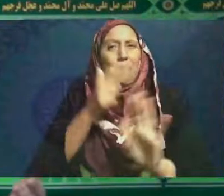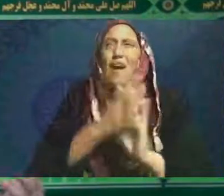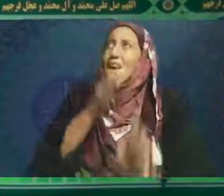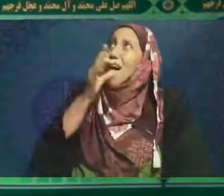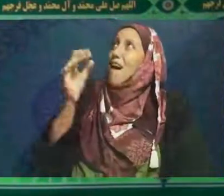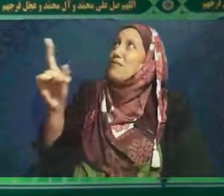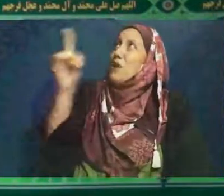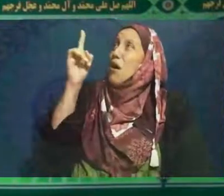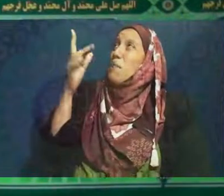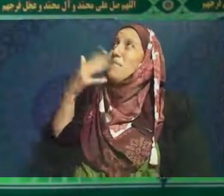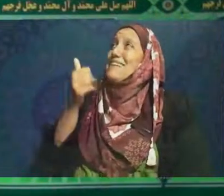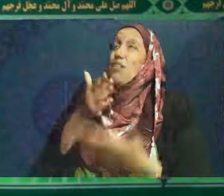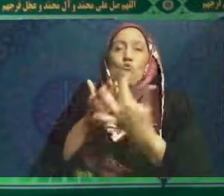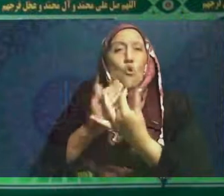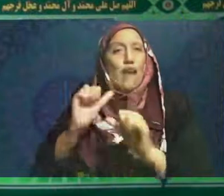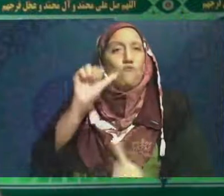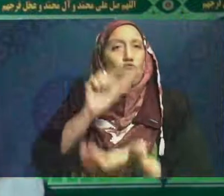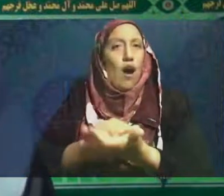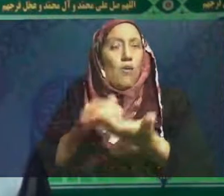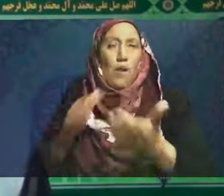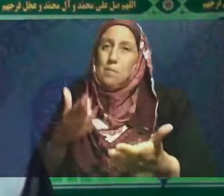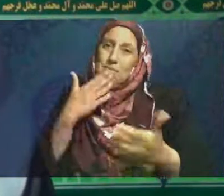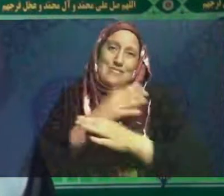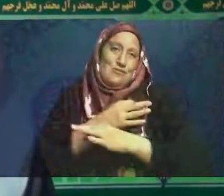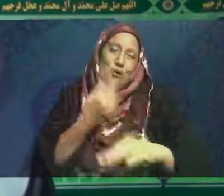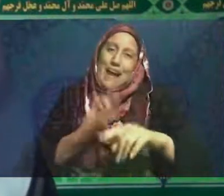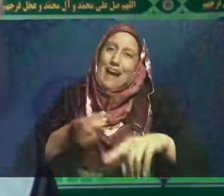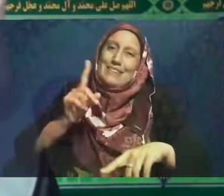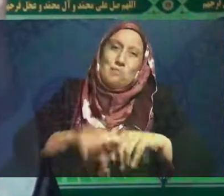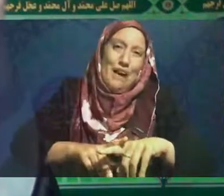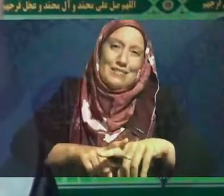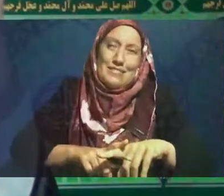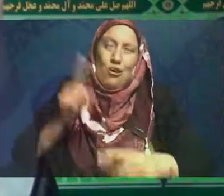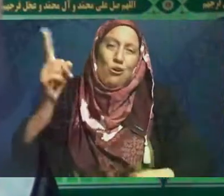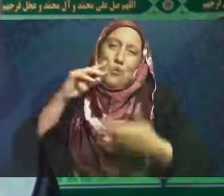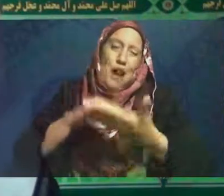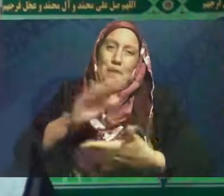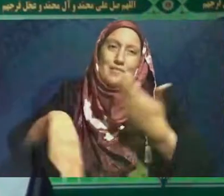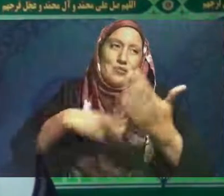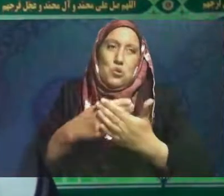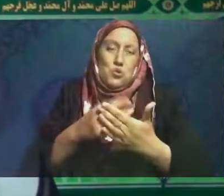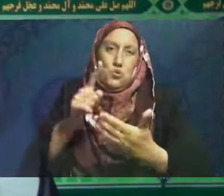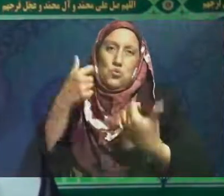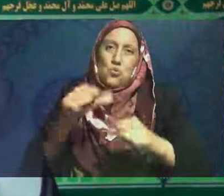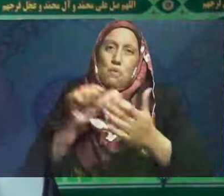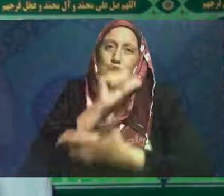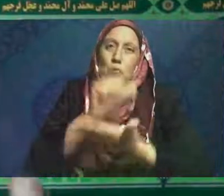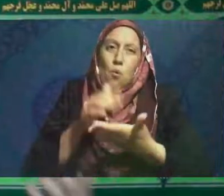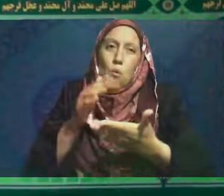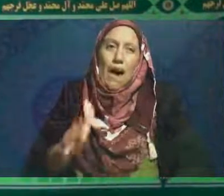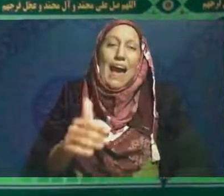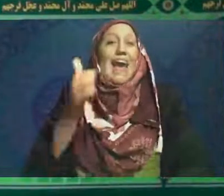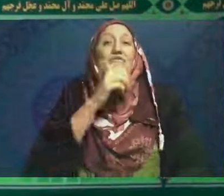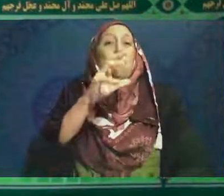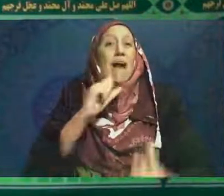Like the guy who was caught in the flood, unless he raises, he stretches and his arm, raises his hand to grab the rope,